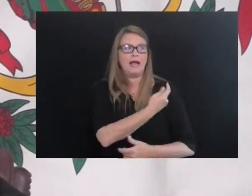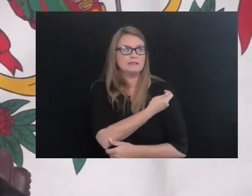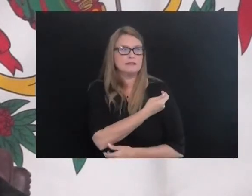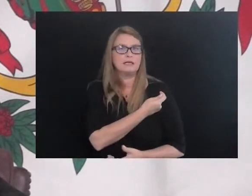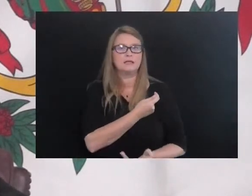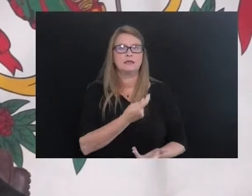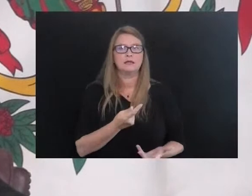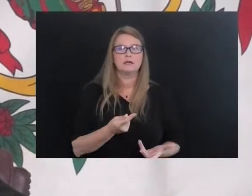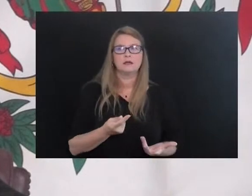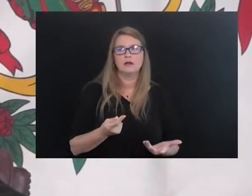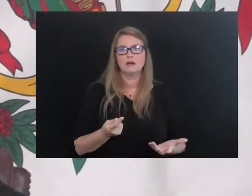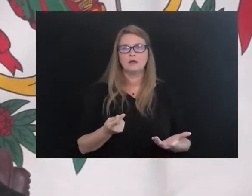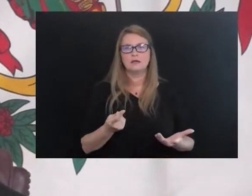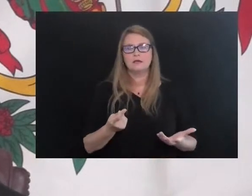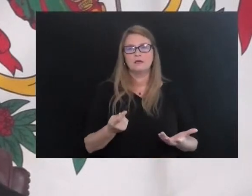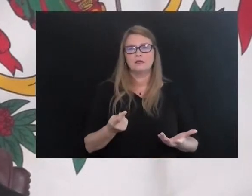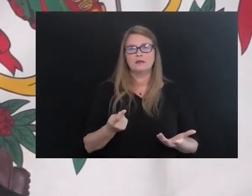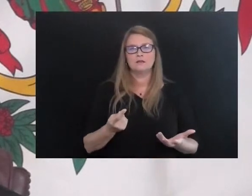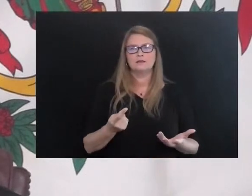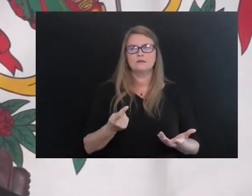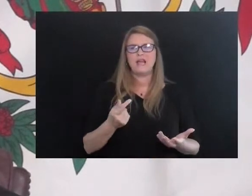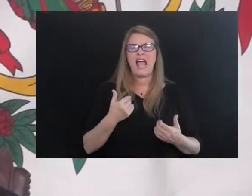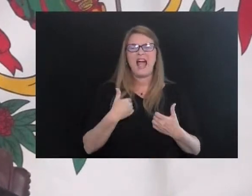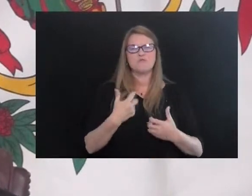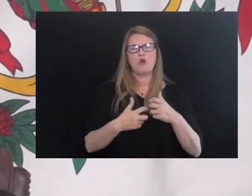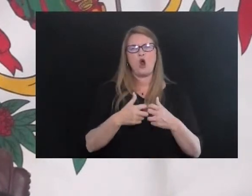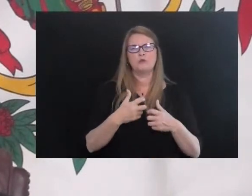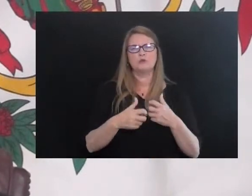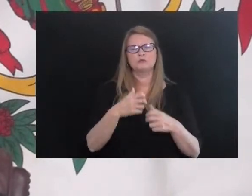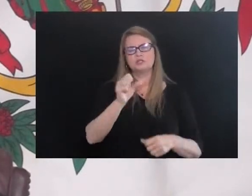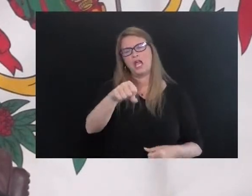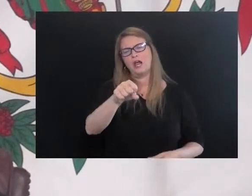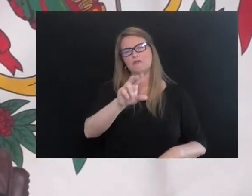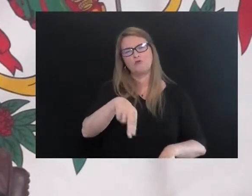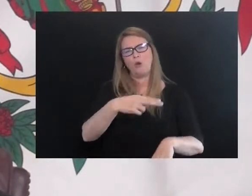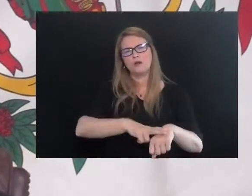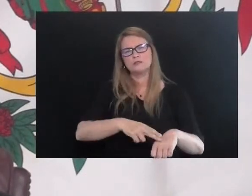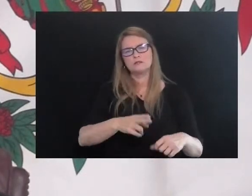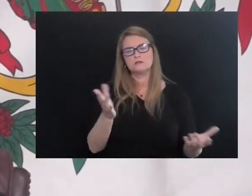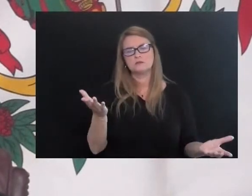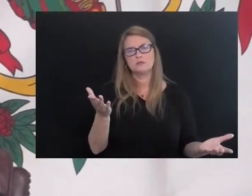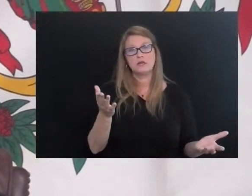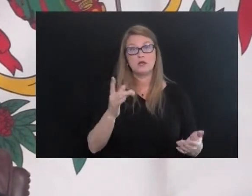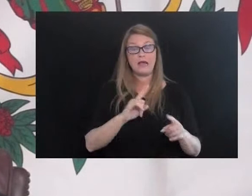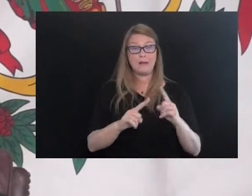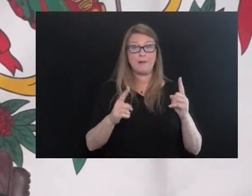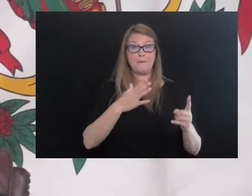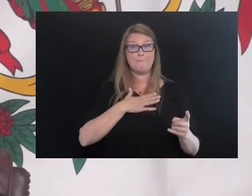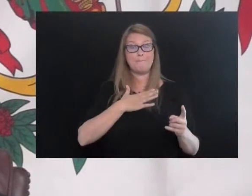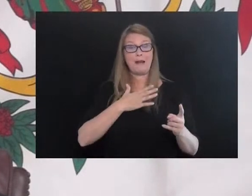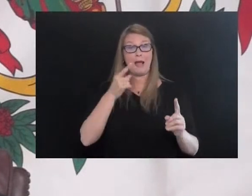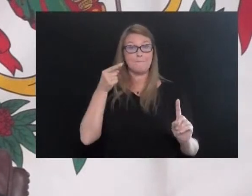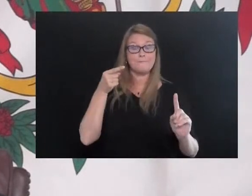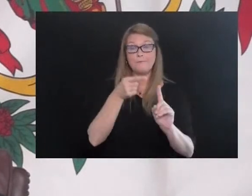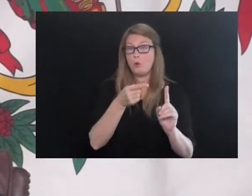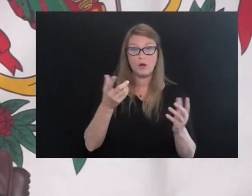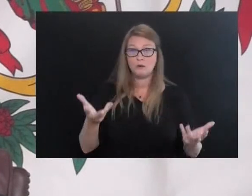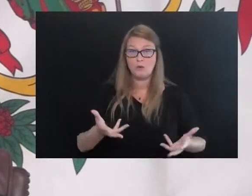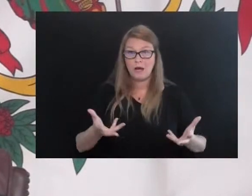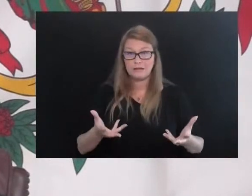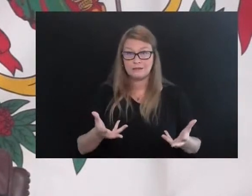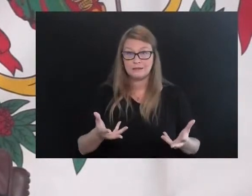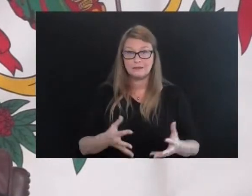vaccinated that have had problems. I get that. I get it. But what I'm trying to illustrate to you is just